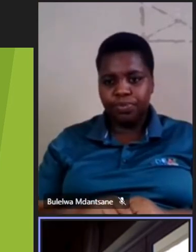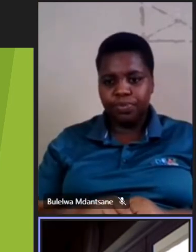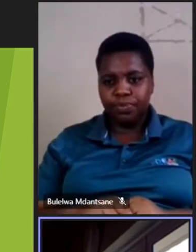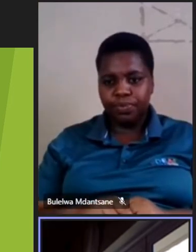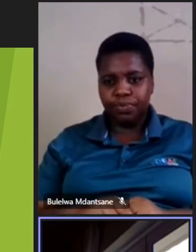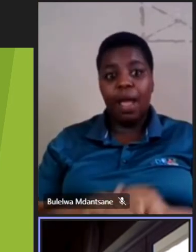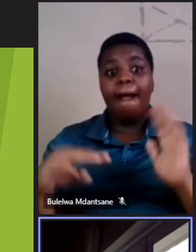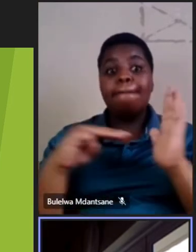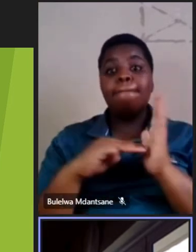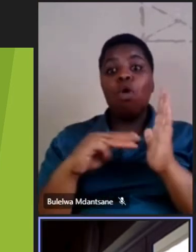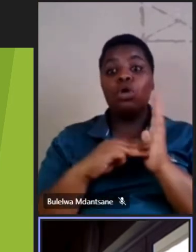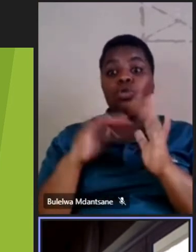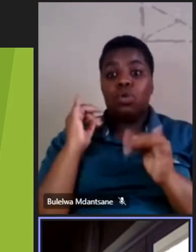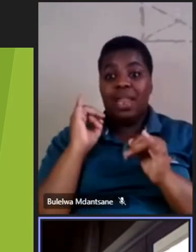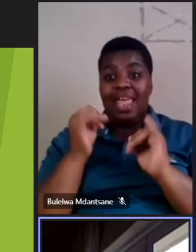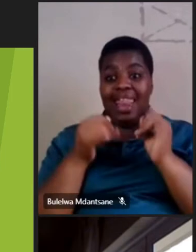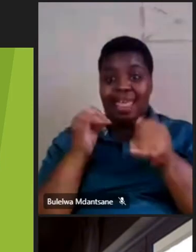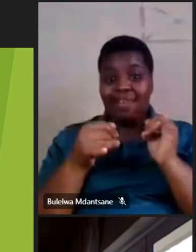Module 11